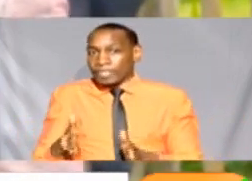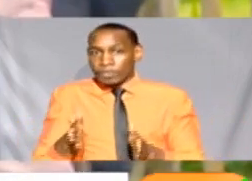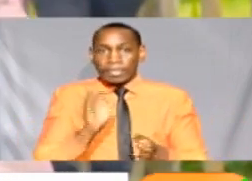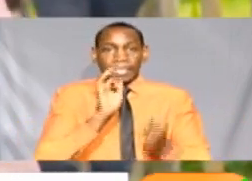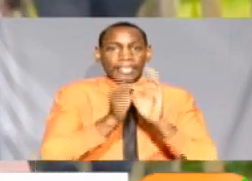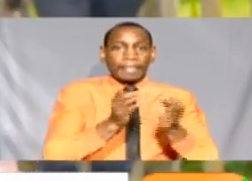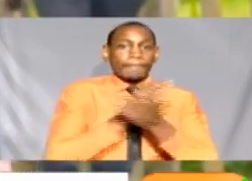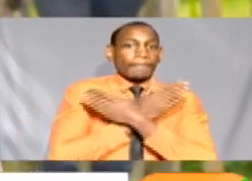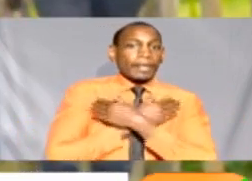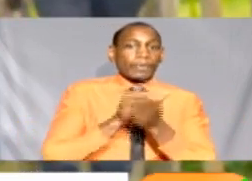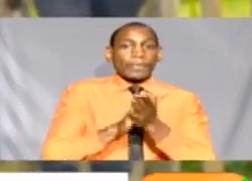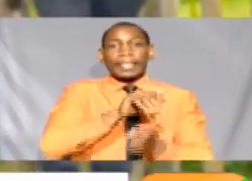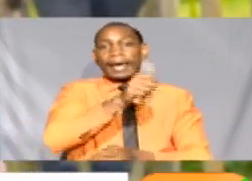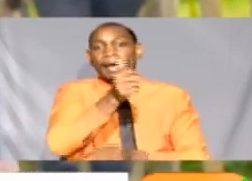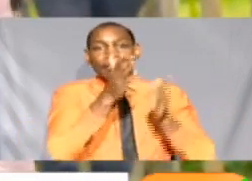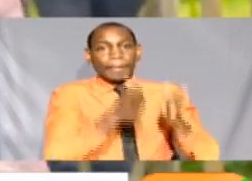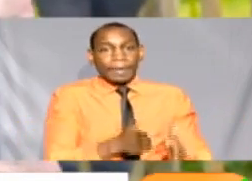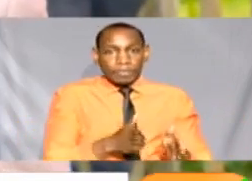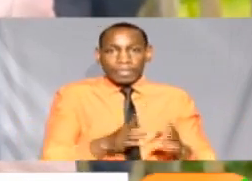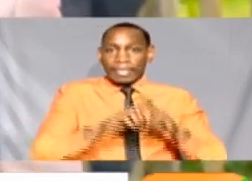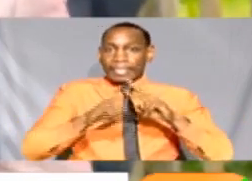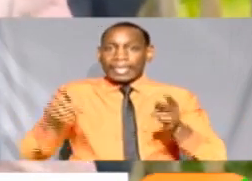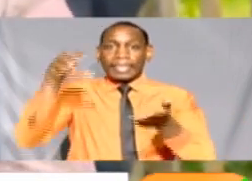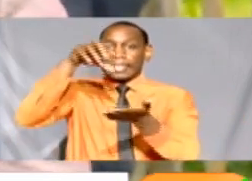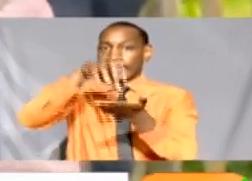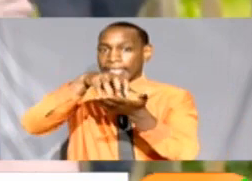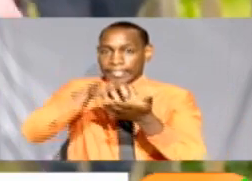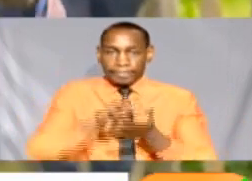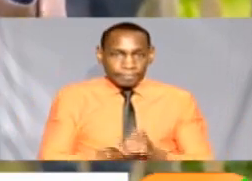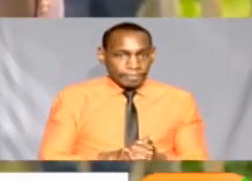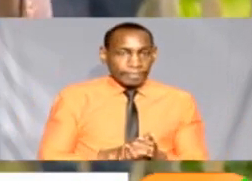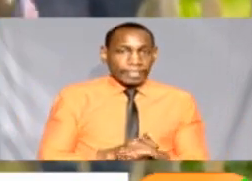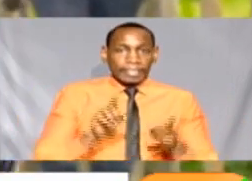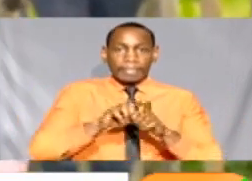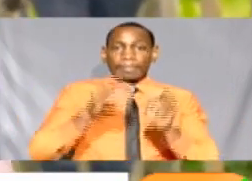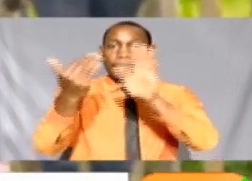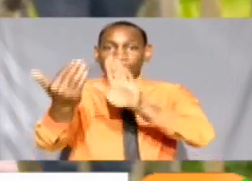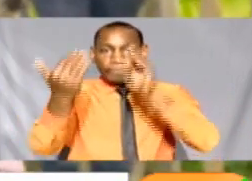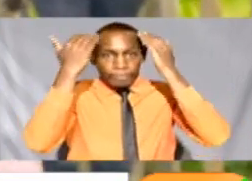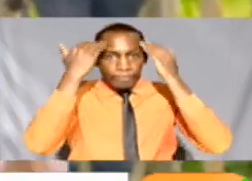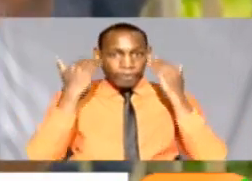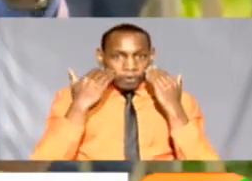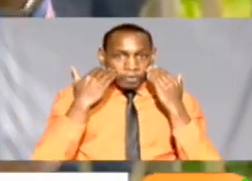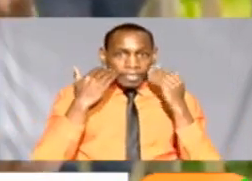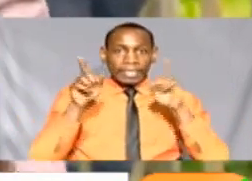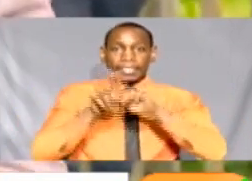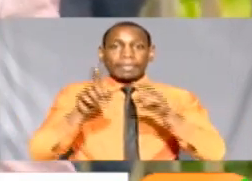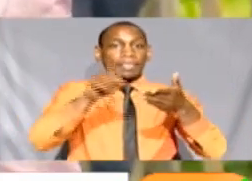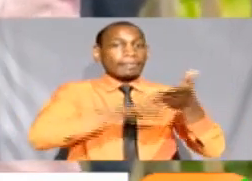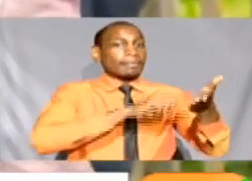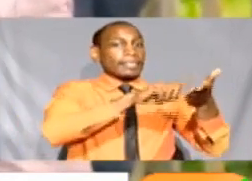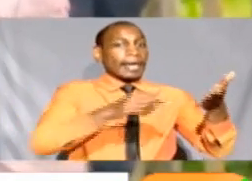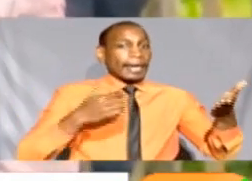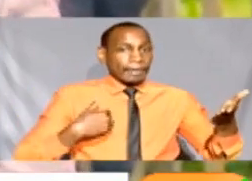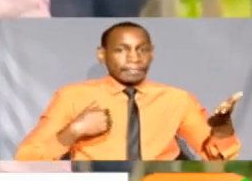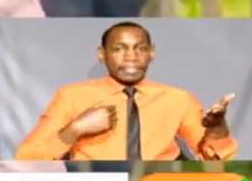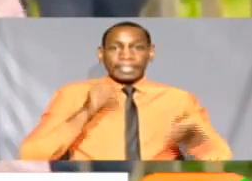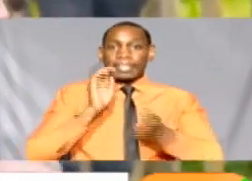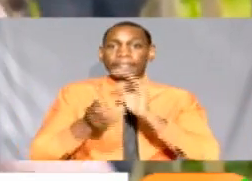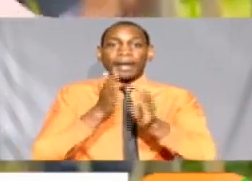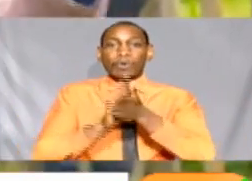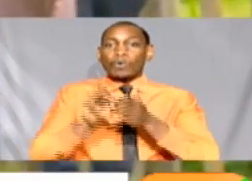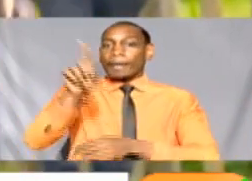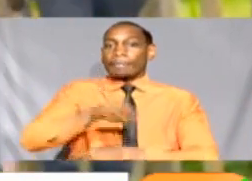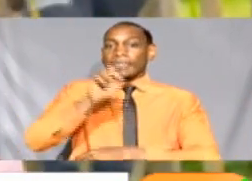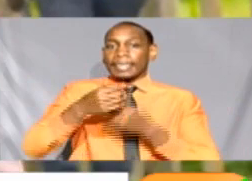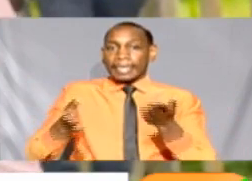ukiwa rafiki wa fulani, tutakufungulia kesi, utapelekwa kotini, utashtakiwa, hata kama una